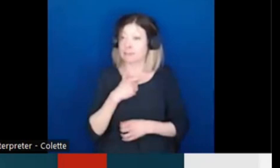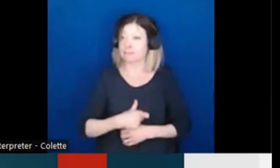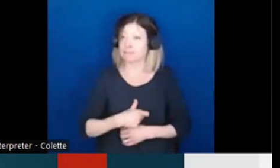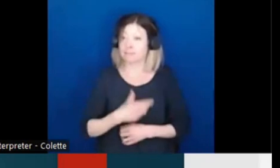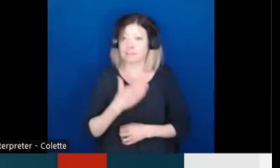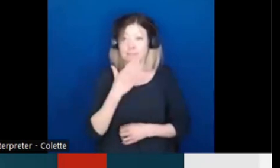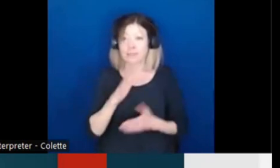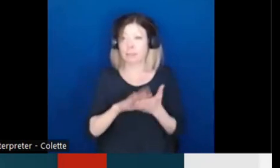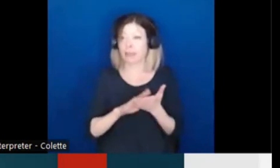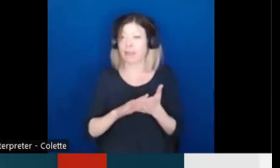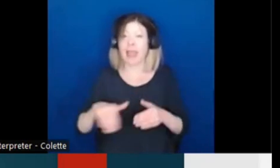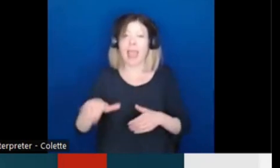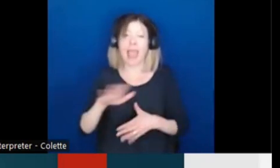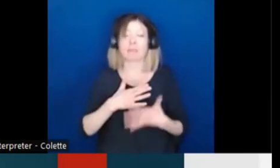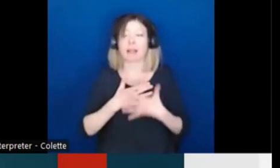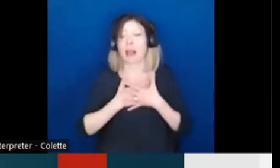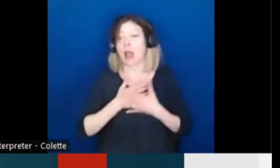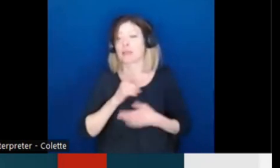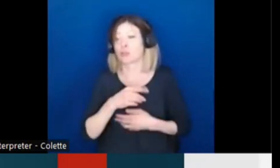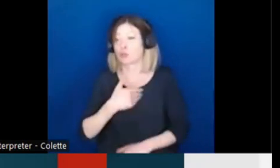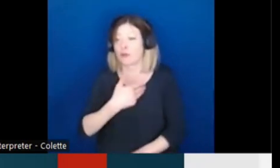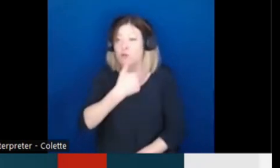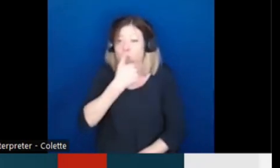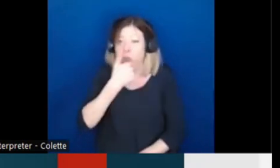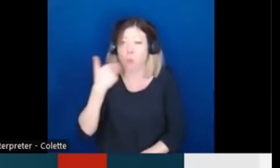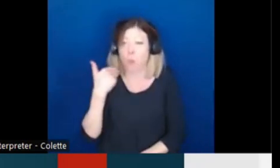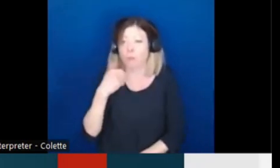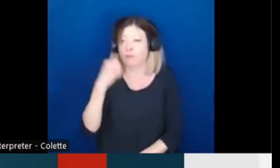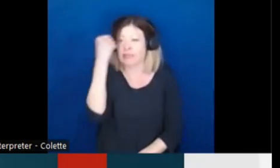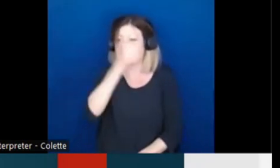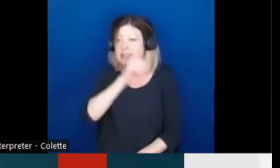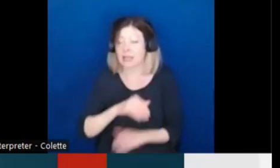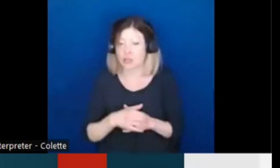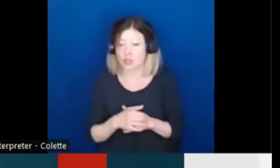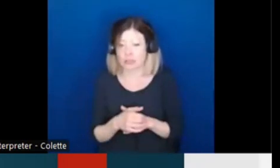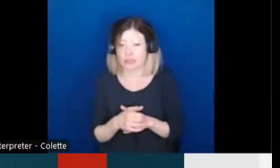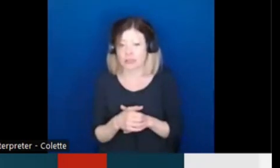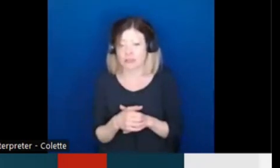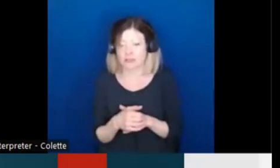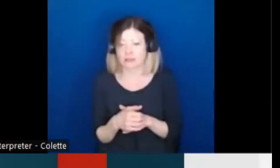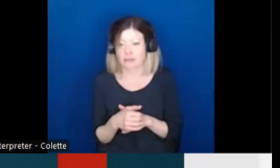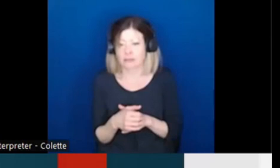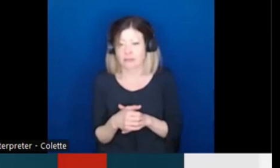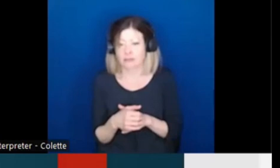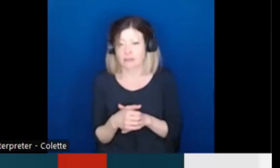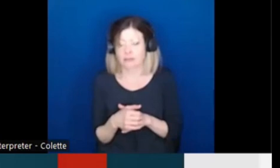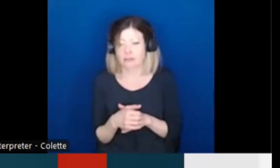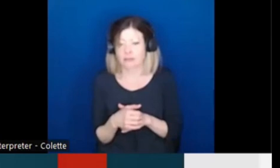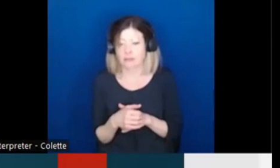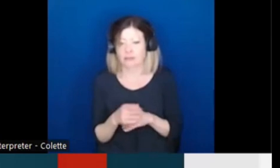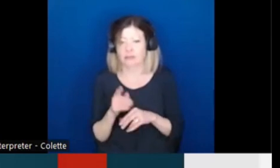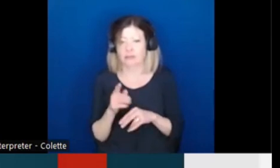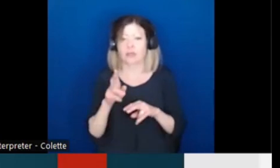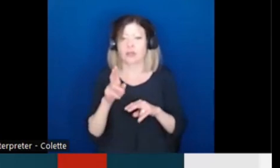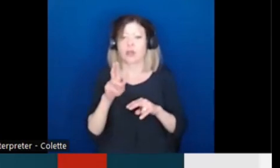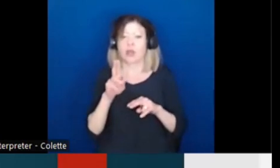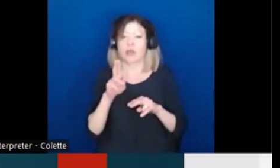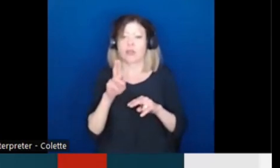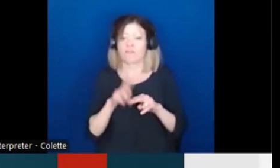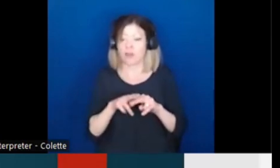warm, intelligent, reassuring kind of presence. So a massive loss. The father now is the big influence in their